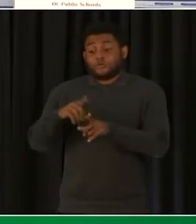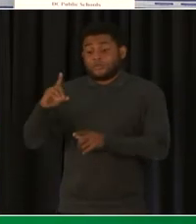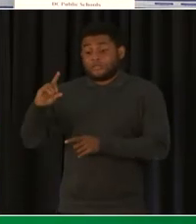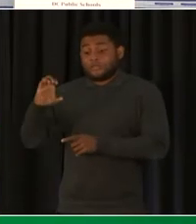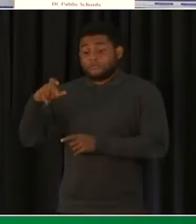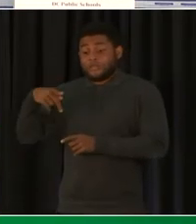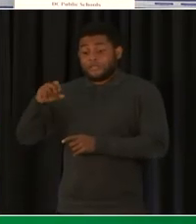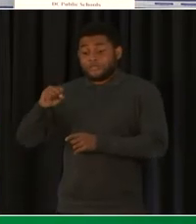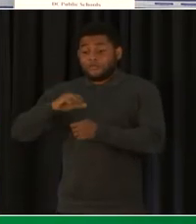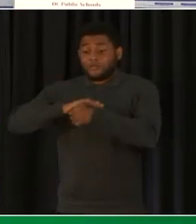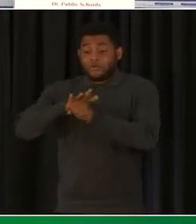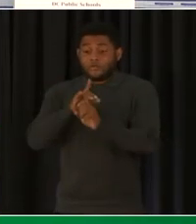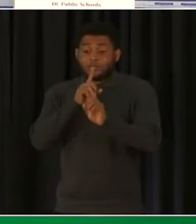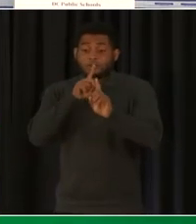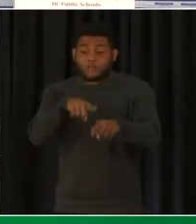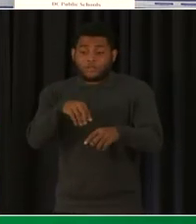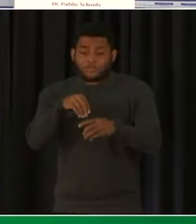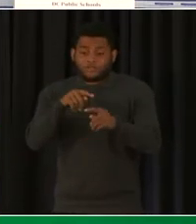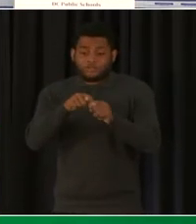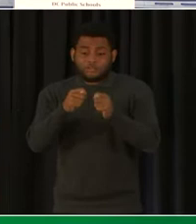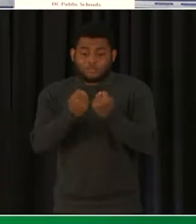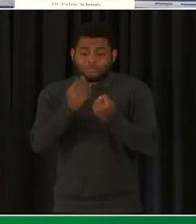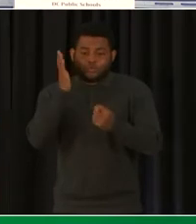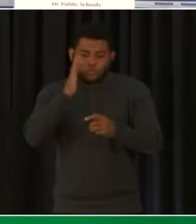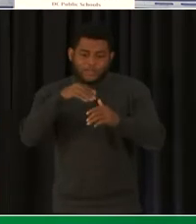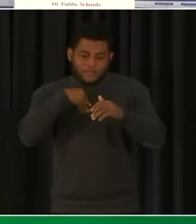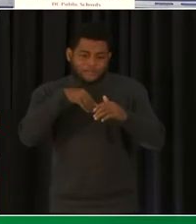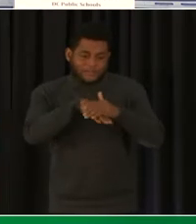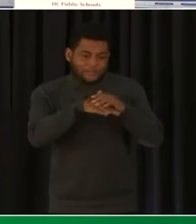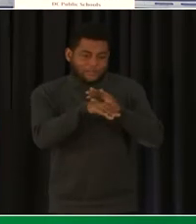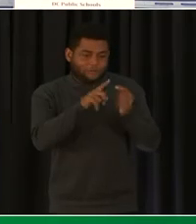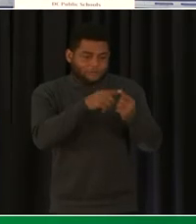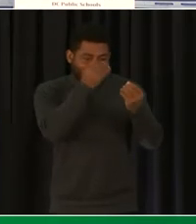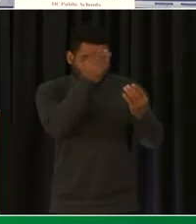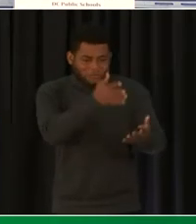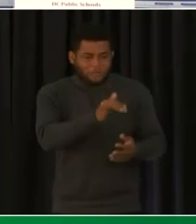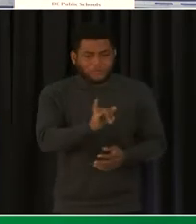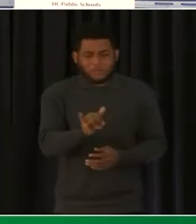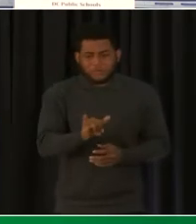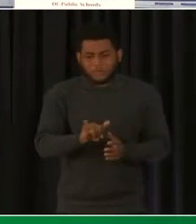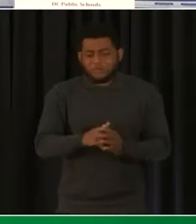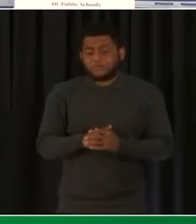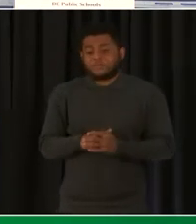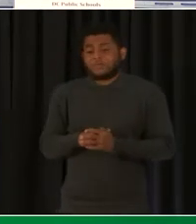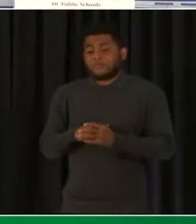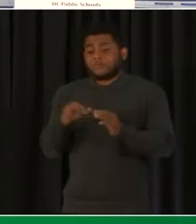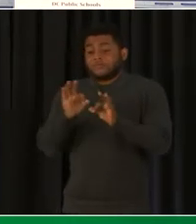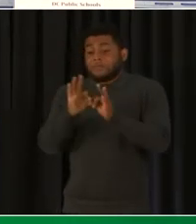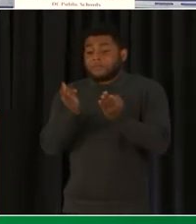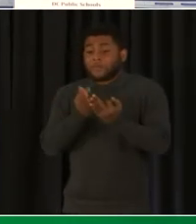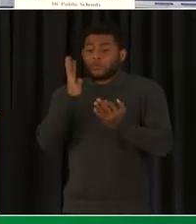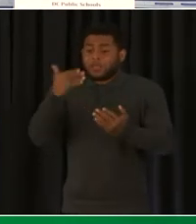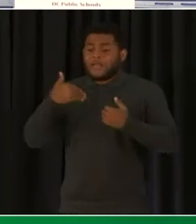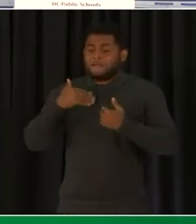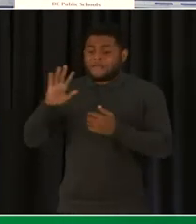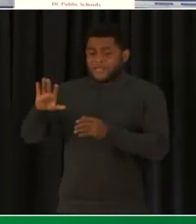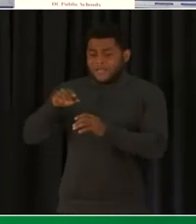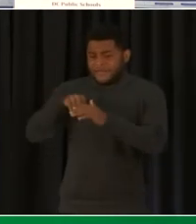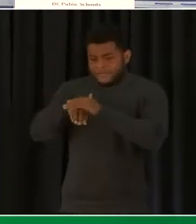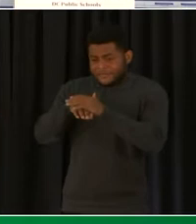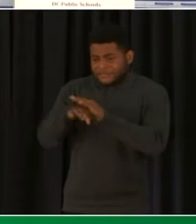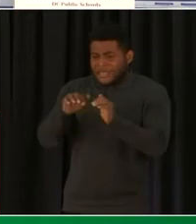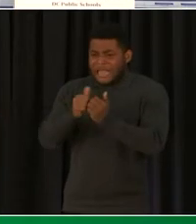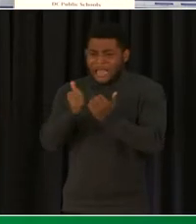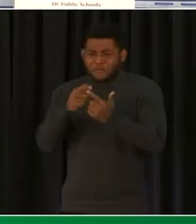response team. So families are given information of how they can access the information in the Shield T3